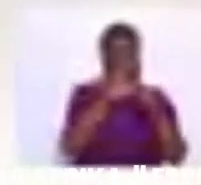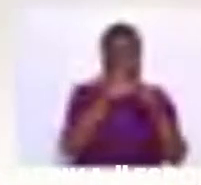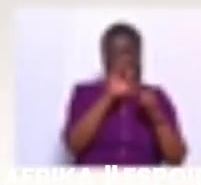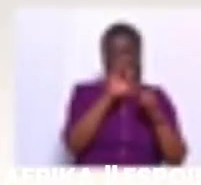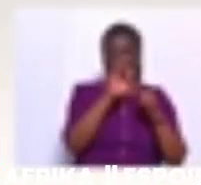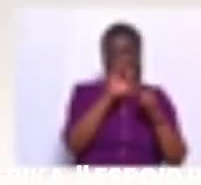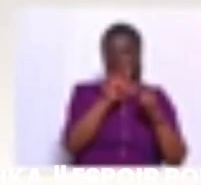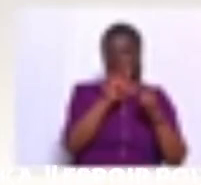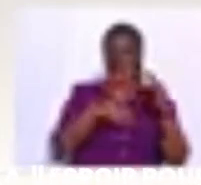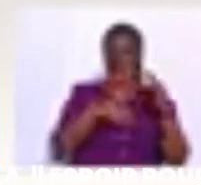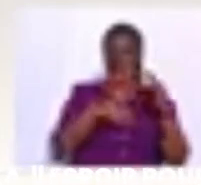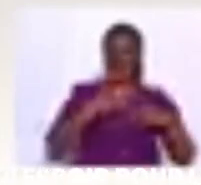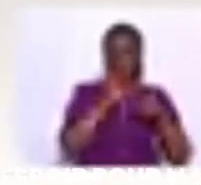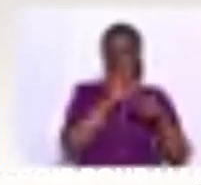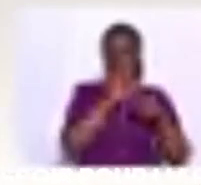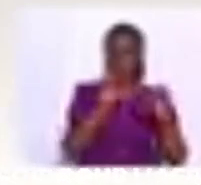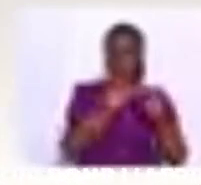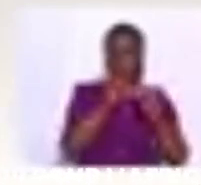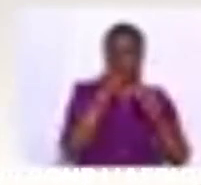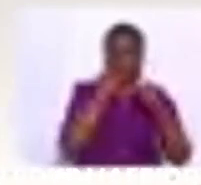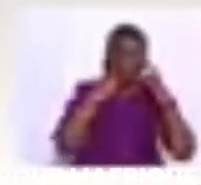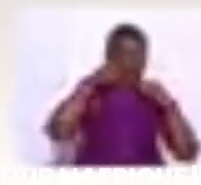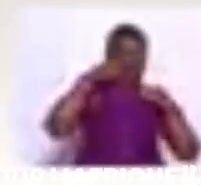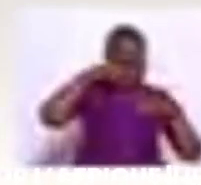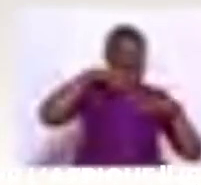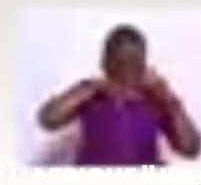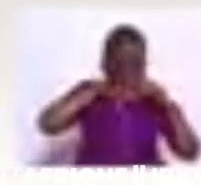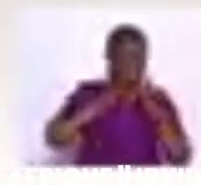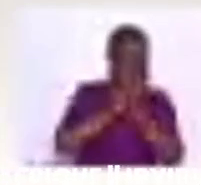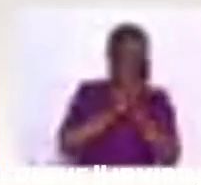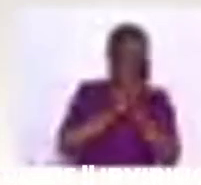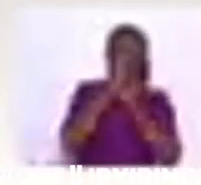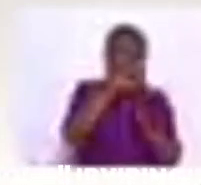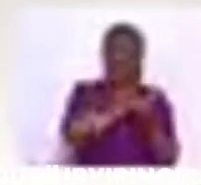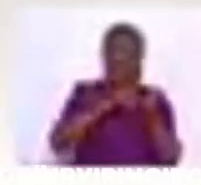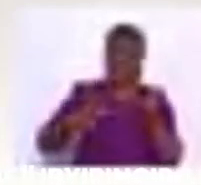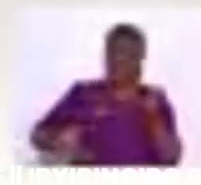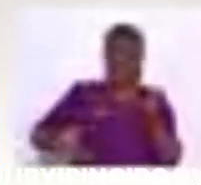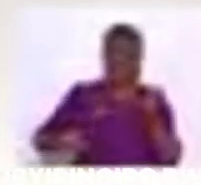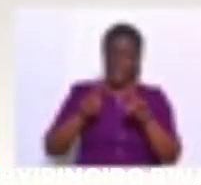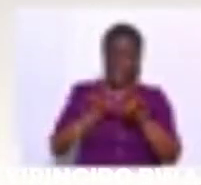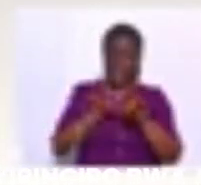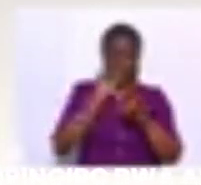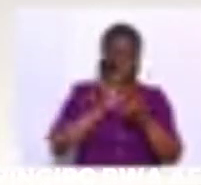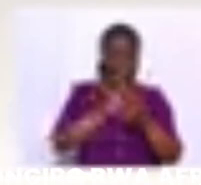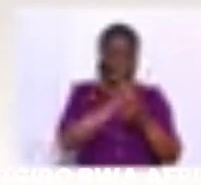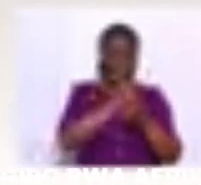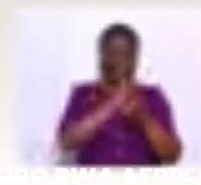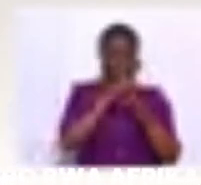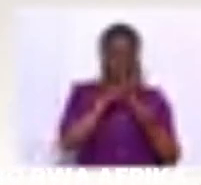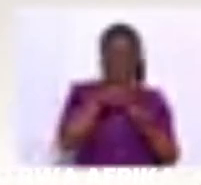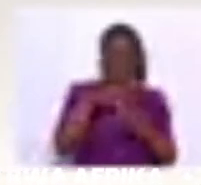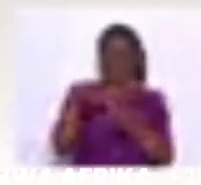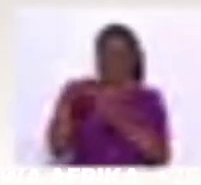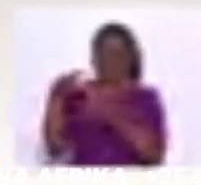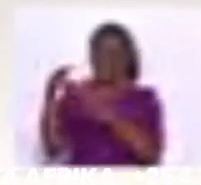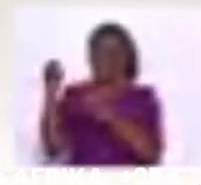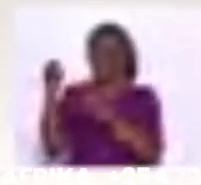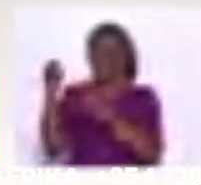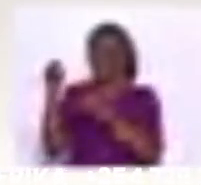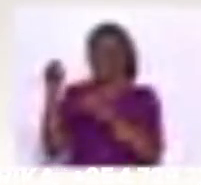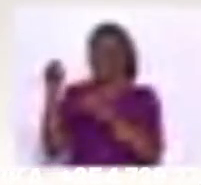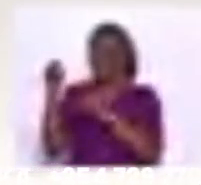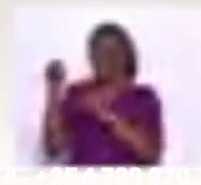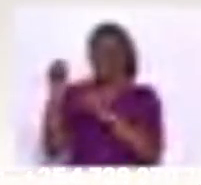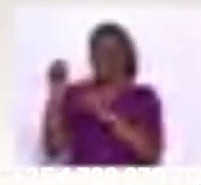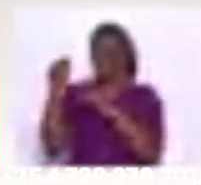face to the wall, wept, prayed to the Lord. And as Isaiah was on his way out of the palace, he